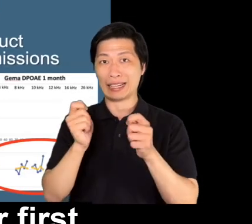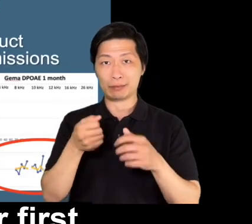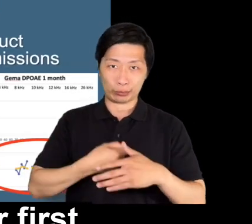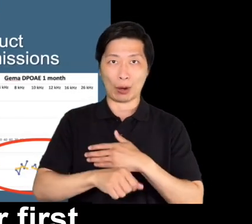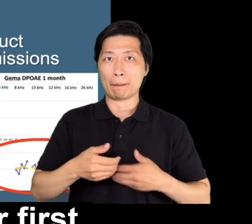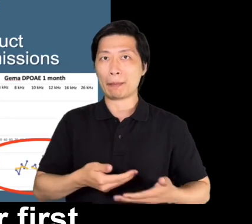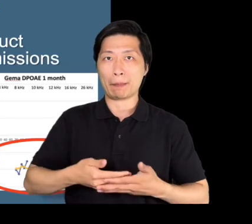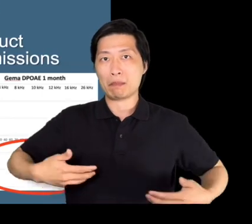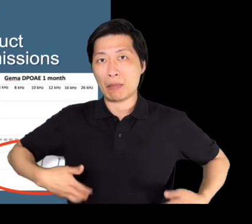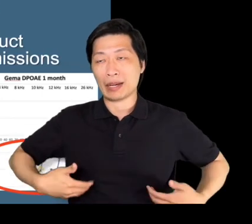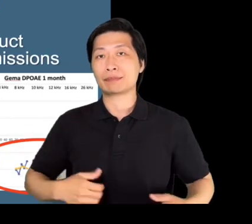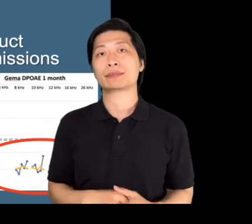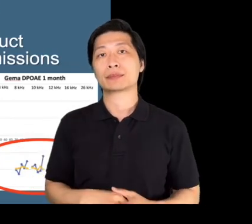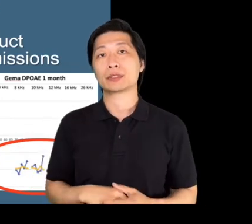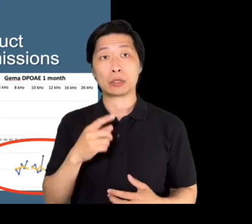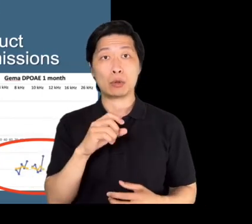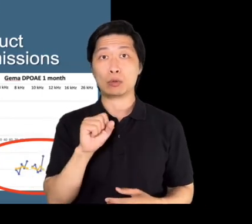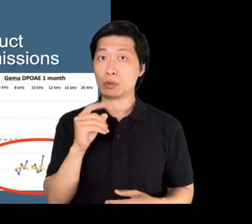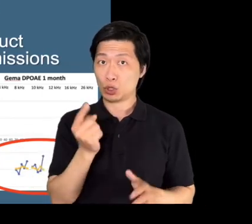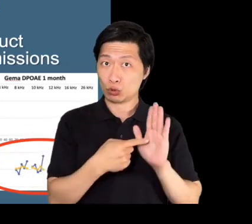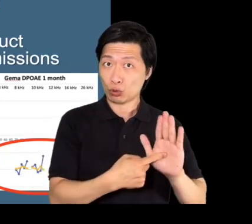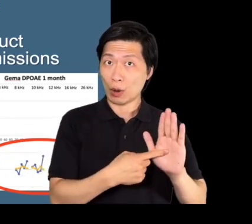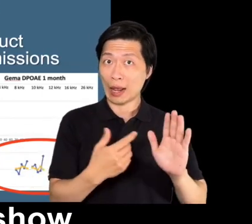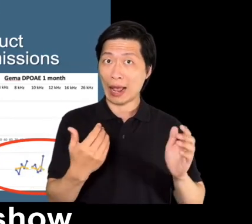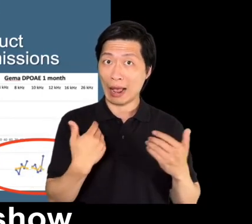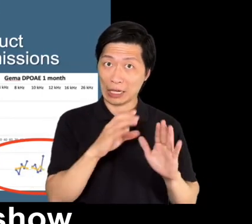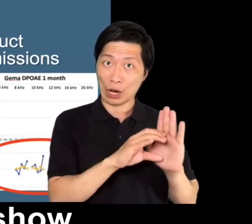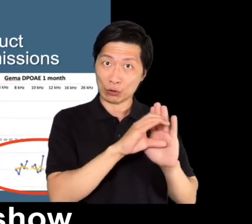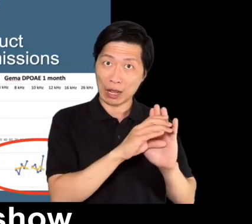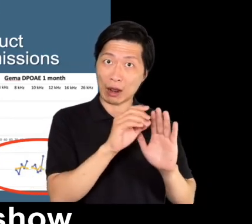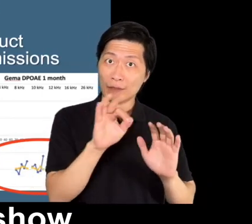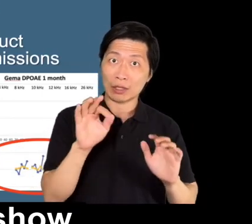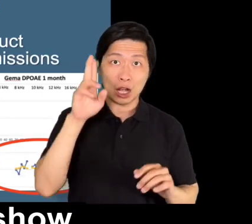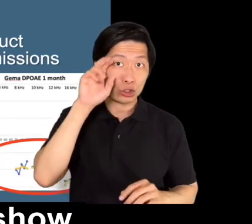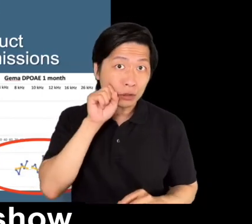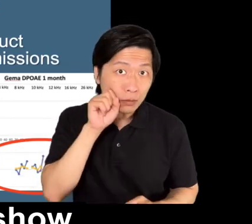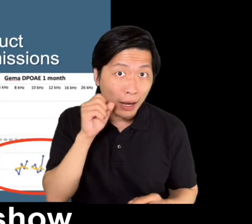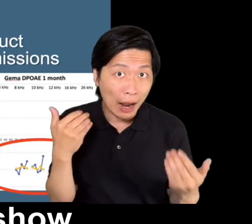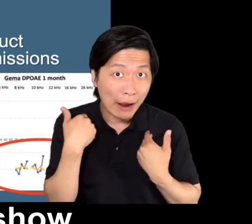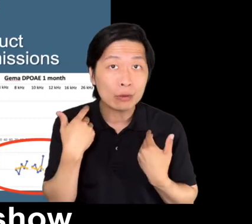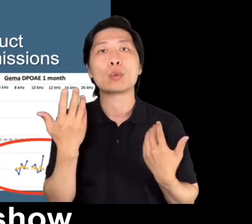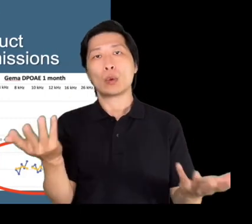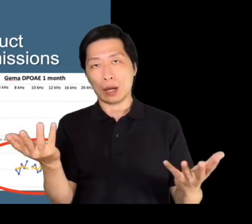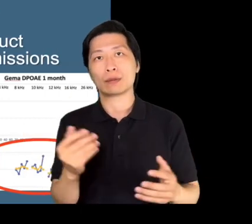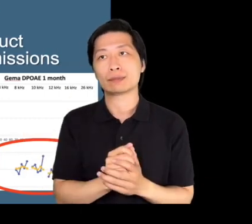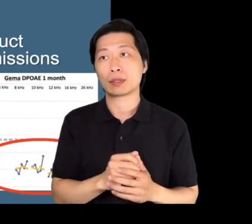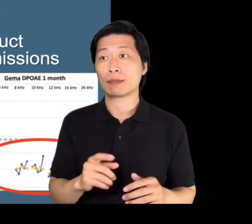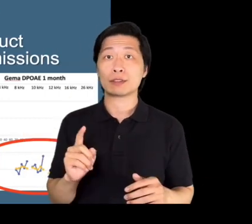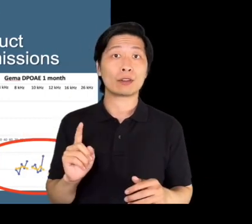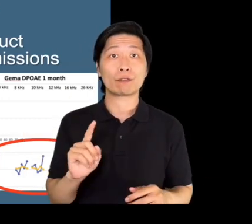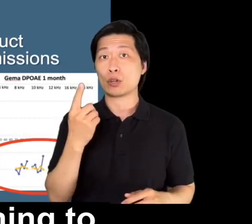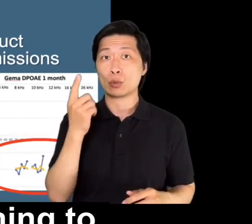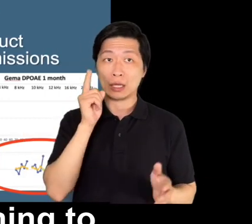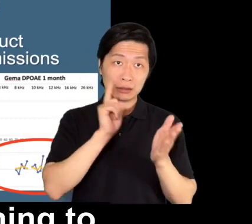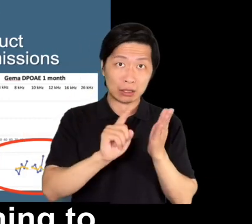So does she show the characteristics of Usher syndrome? Well, the first thing to check